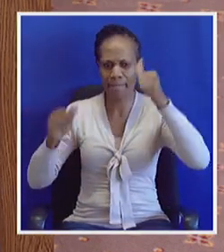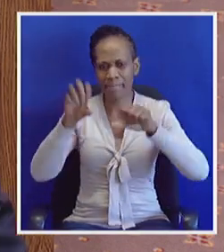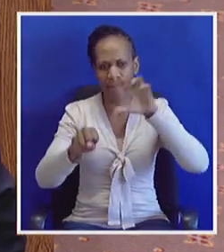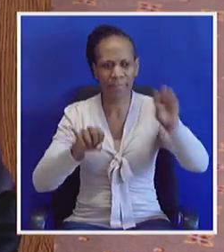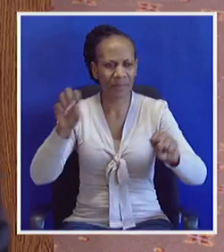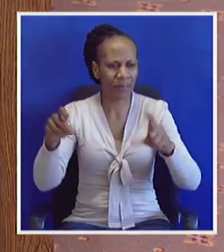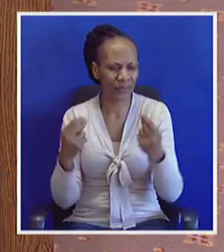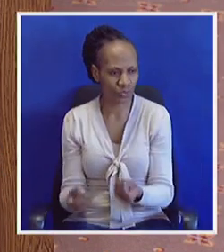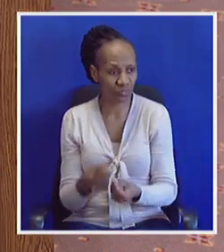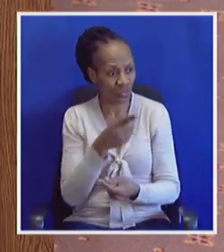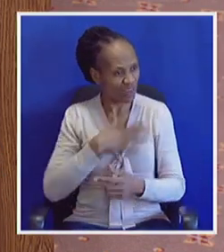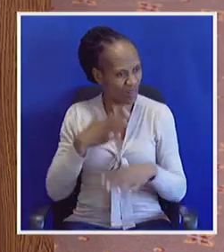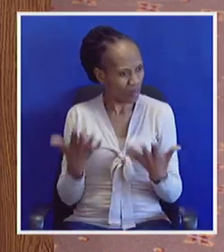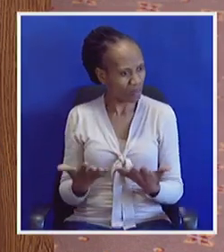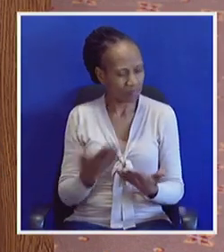Deputy President.